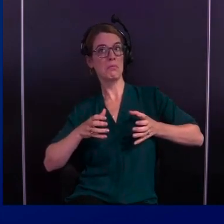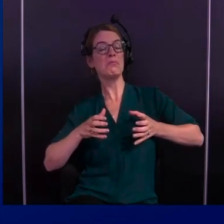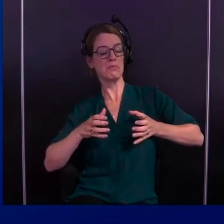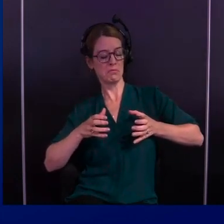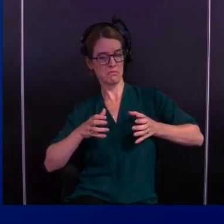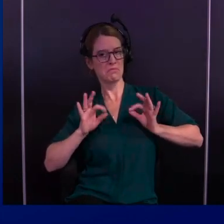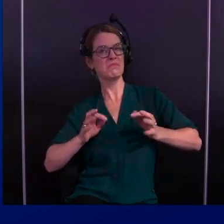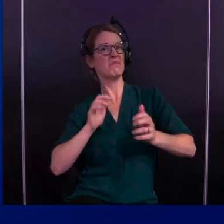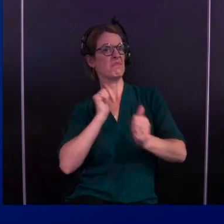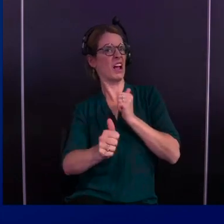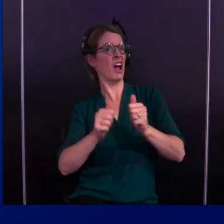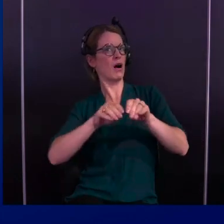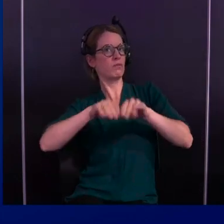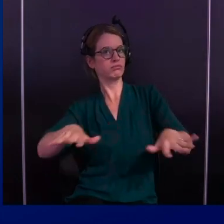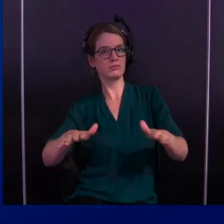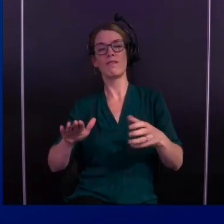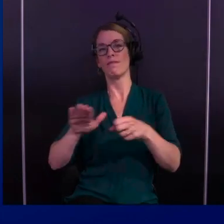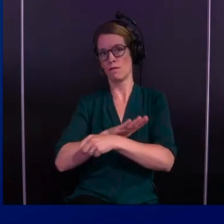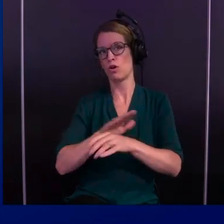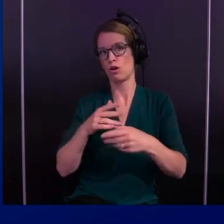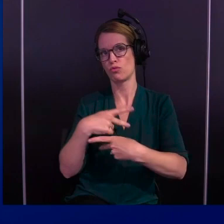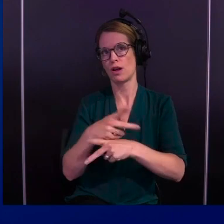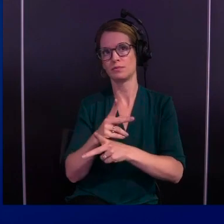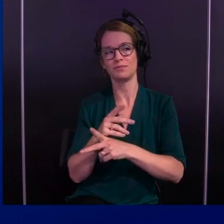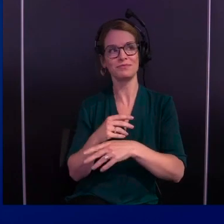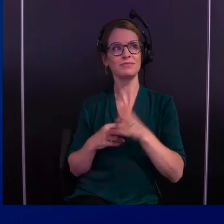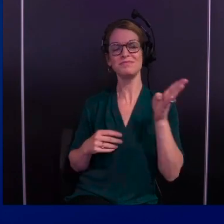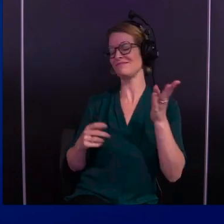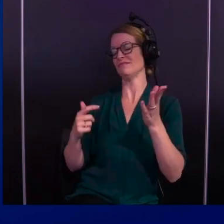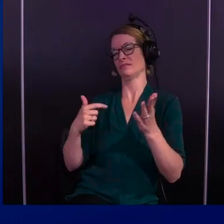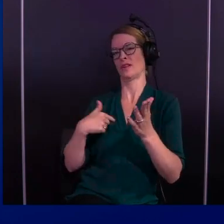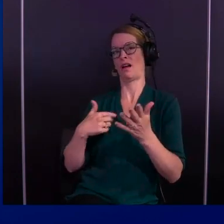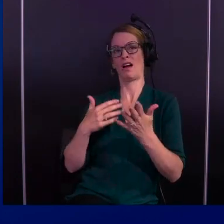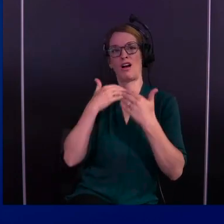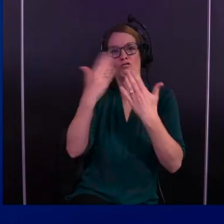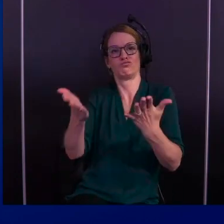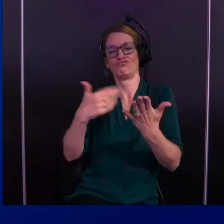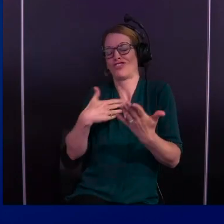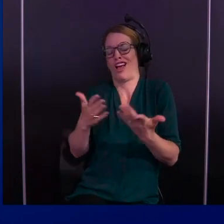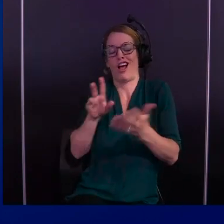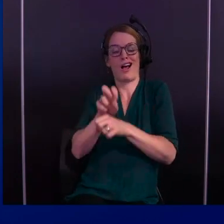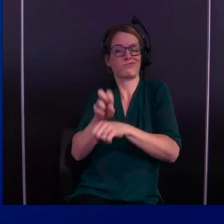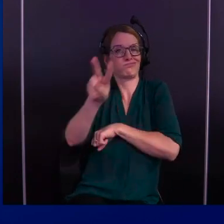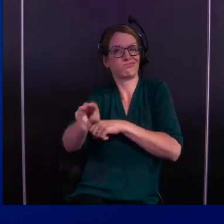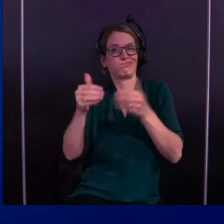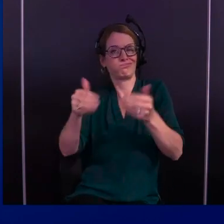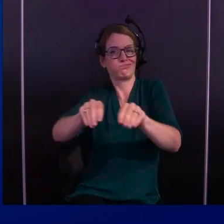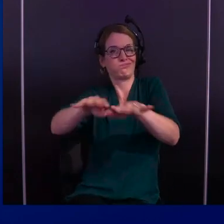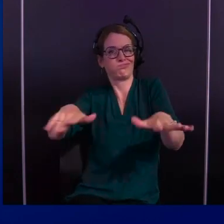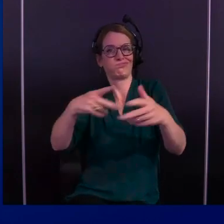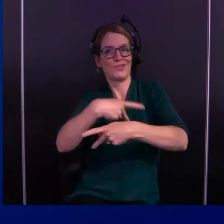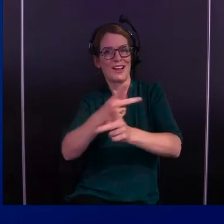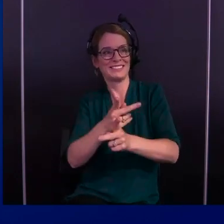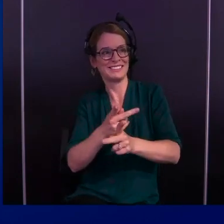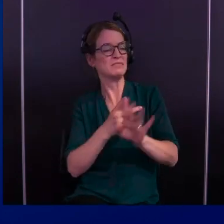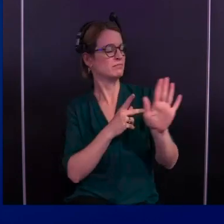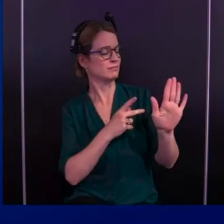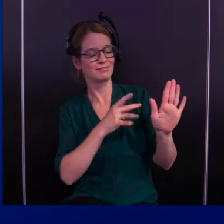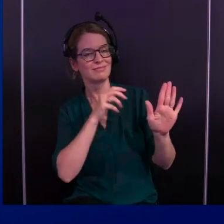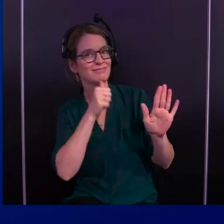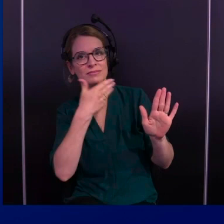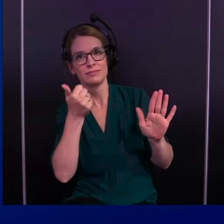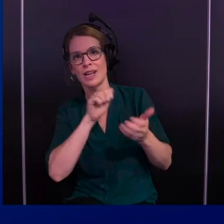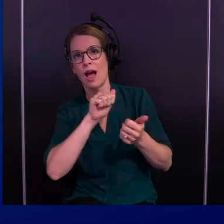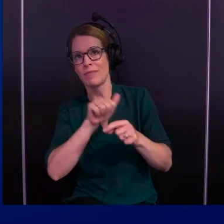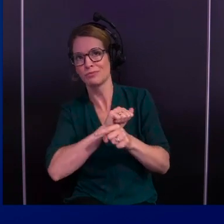entire org. Full And so, send to prod. Yeah. See, as an agent of chaos, I'll just go to prod. You just go to prod. Exactly. That's Yeah. not best practices for anyone